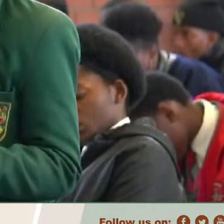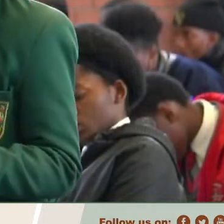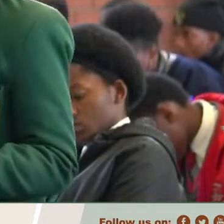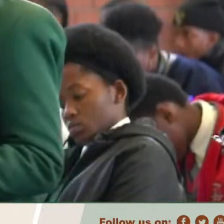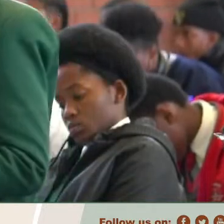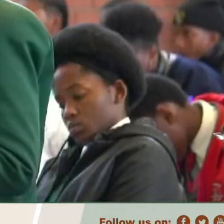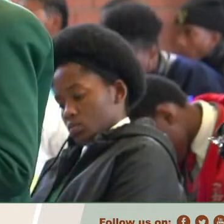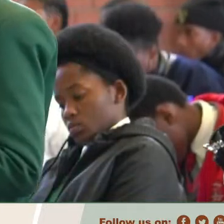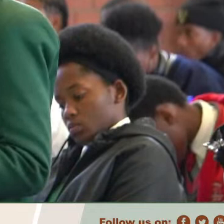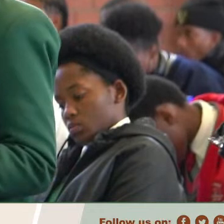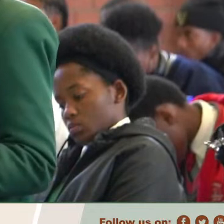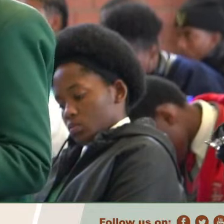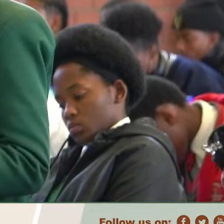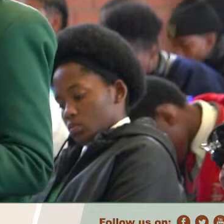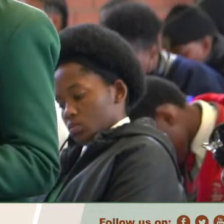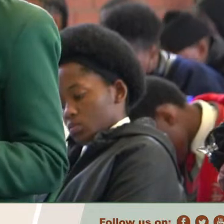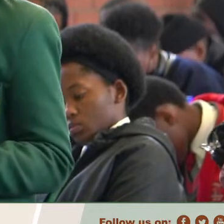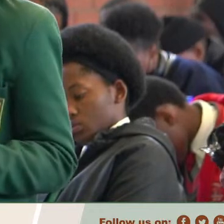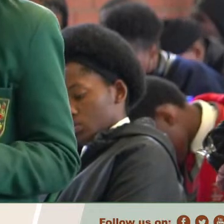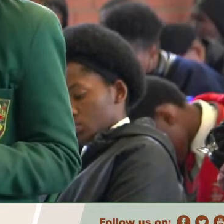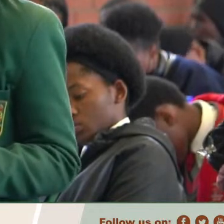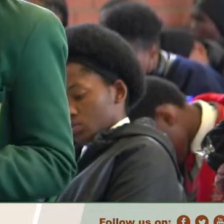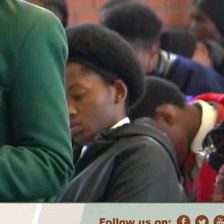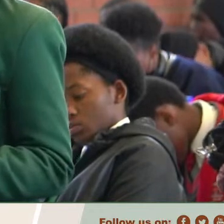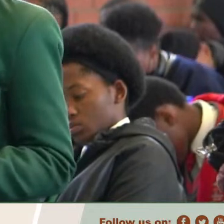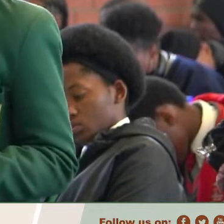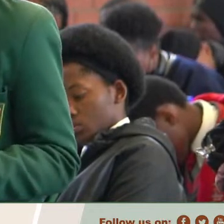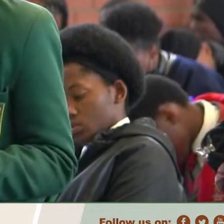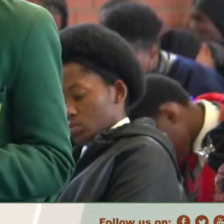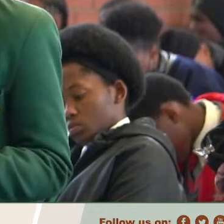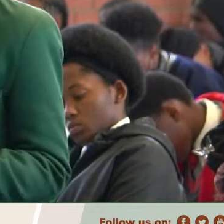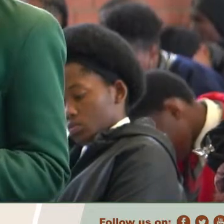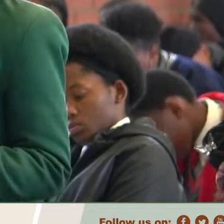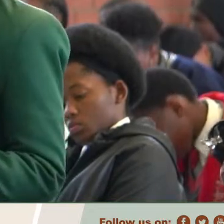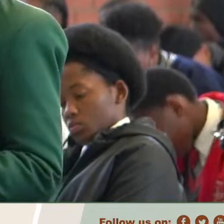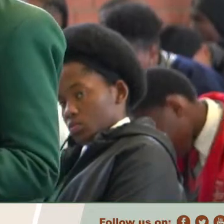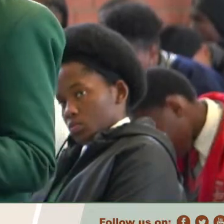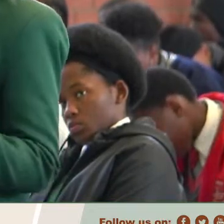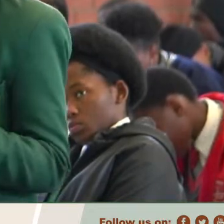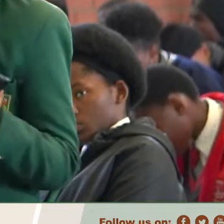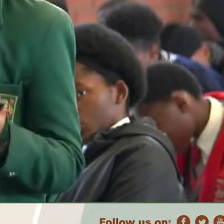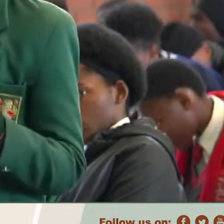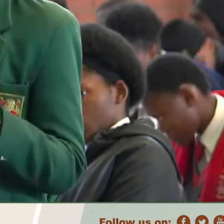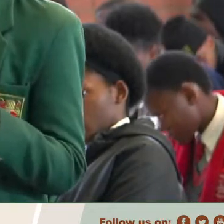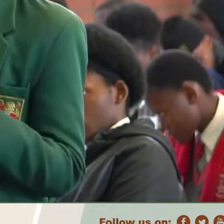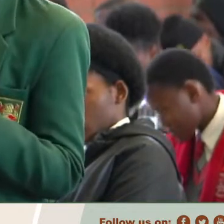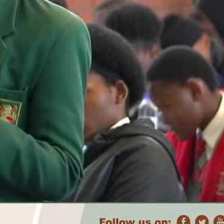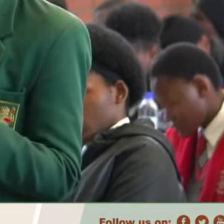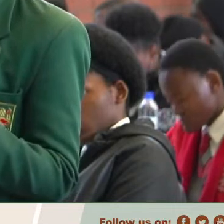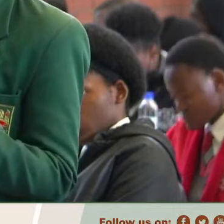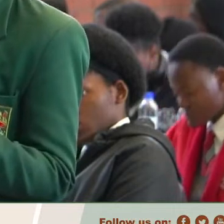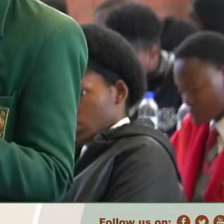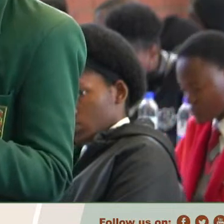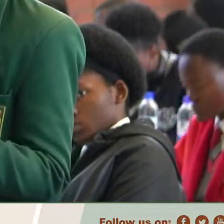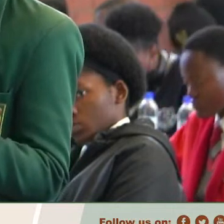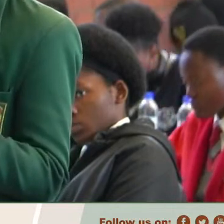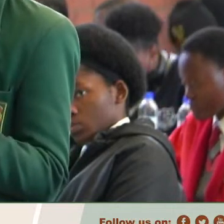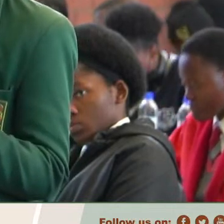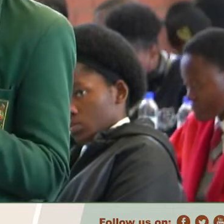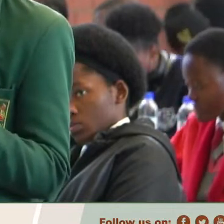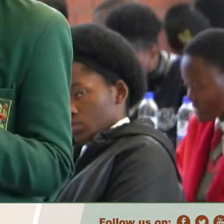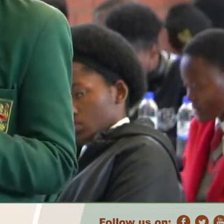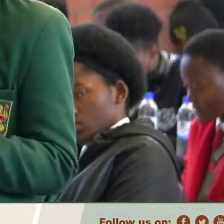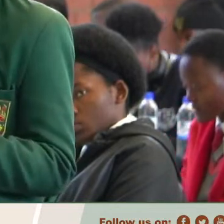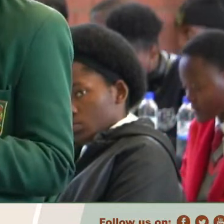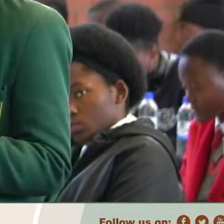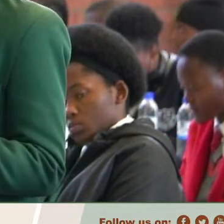I know for a fact that everyone here values the worth of money in this country. So when school learners are